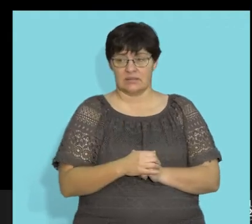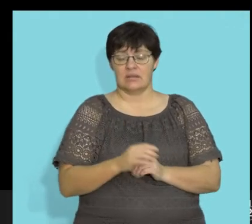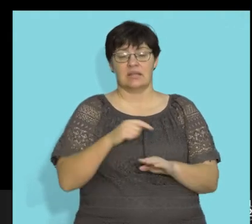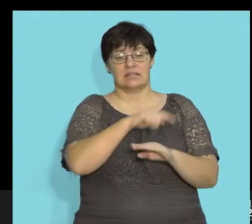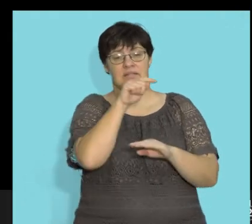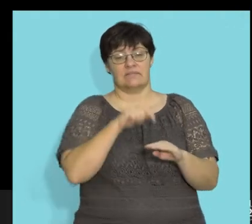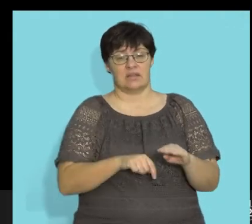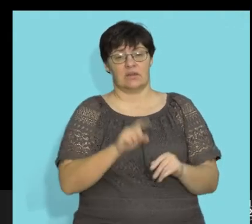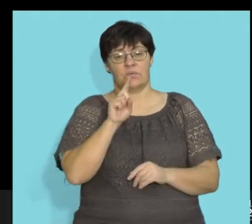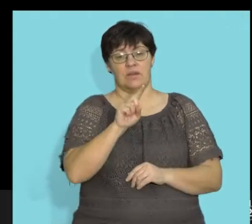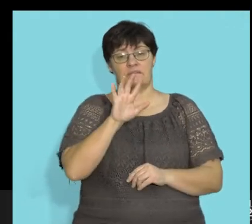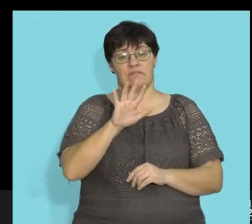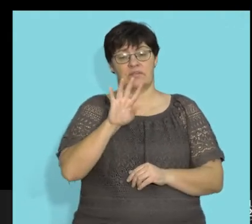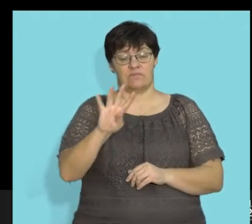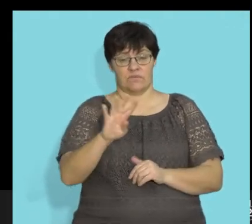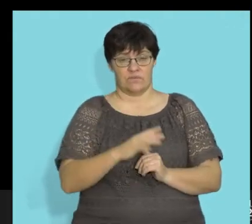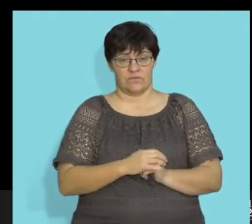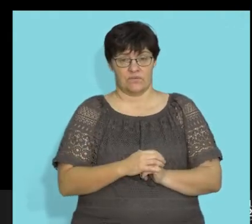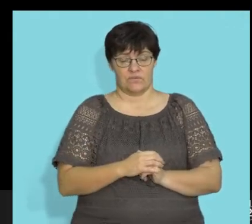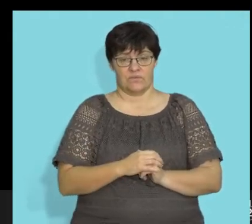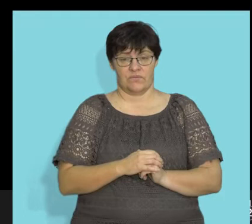divide 154